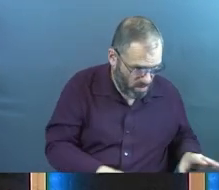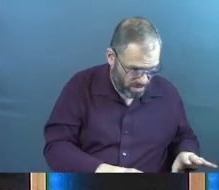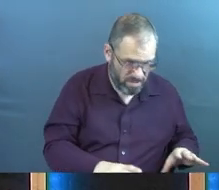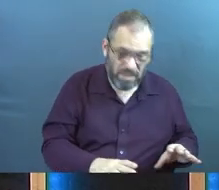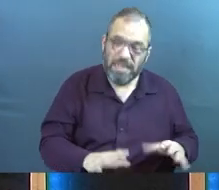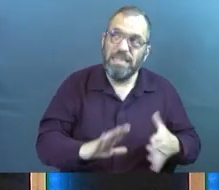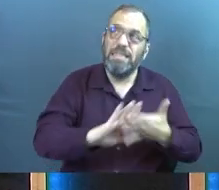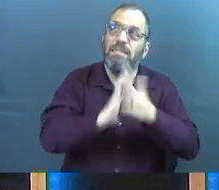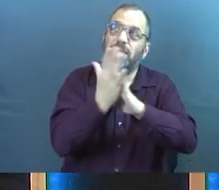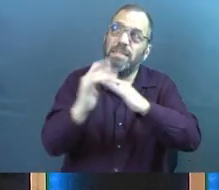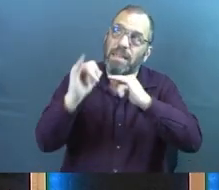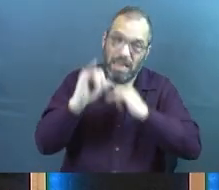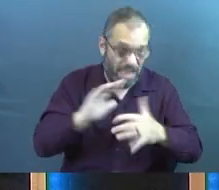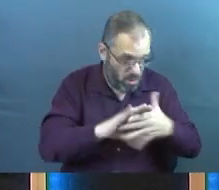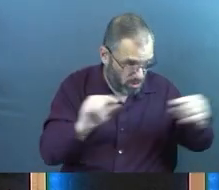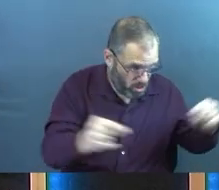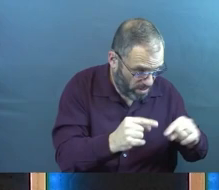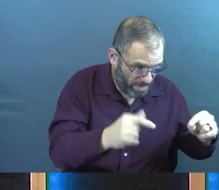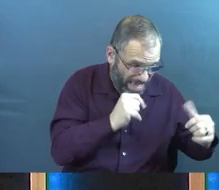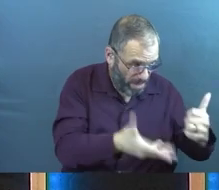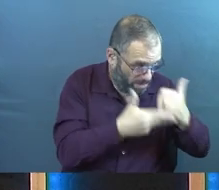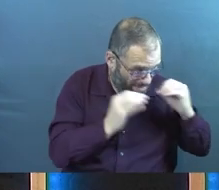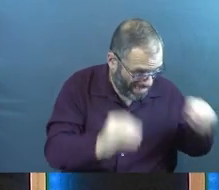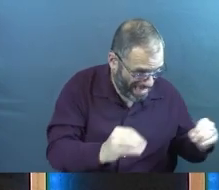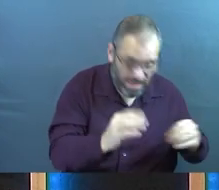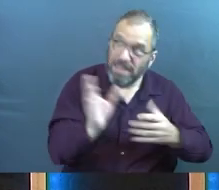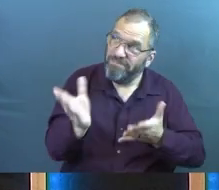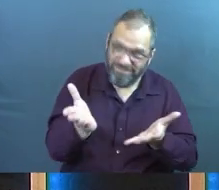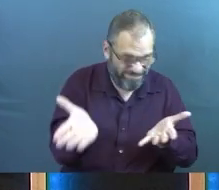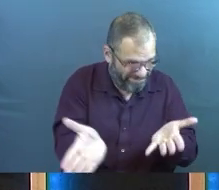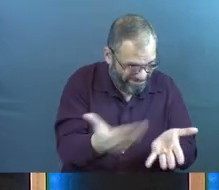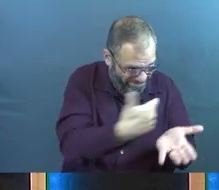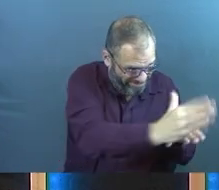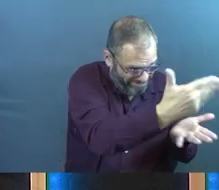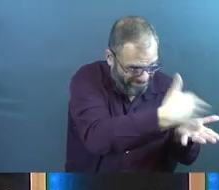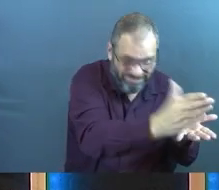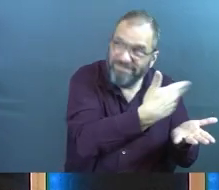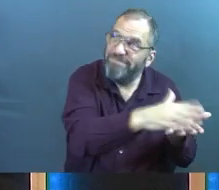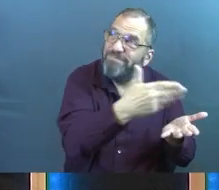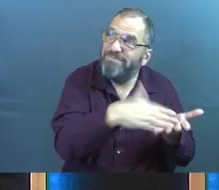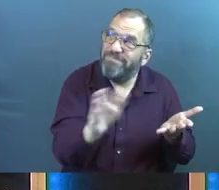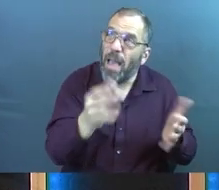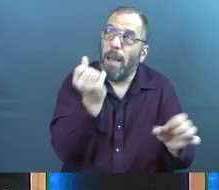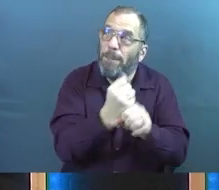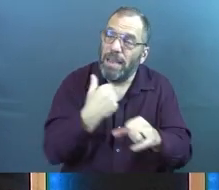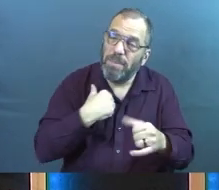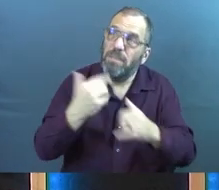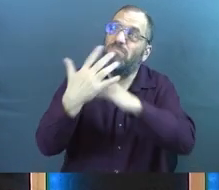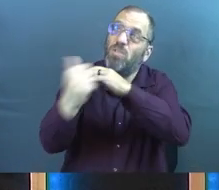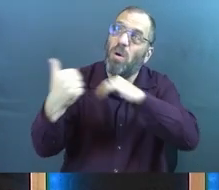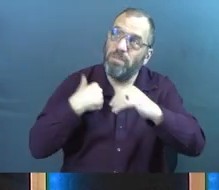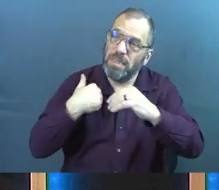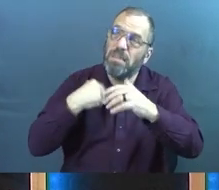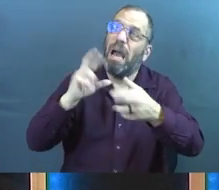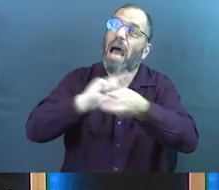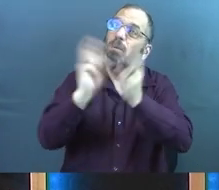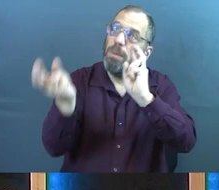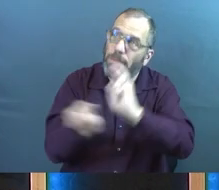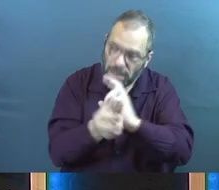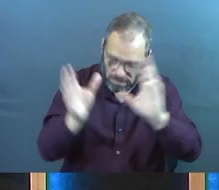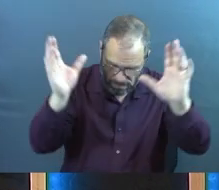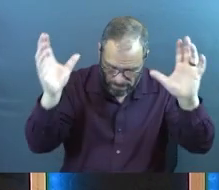God. Things that are hurting me and not helping me, God, take them away. Make me who you've called me to be. I repent,